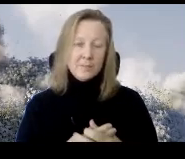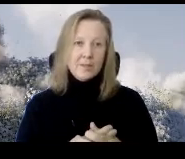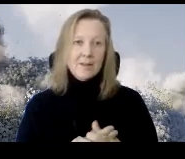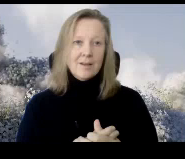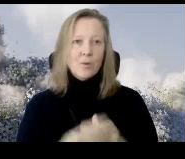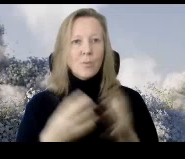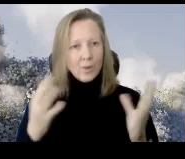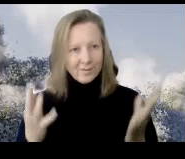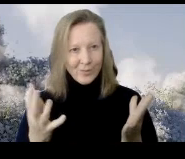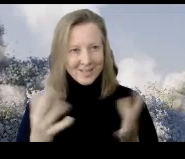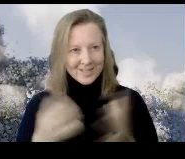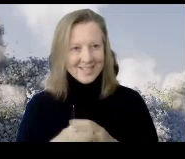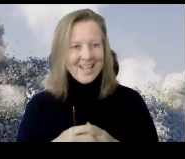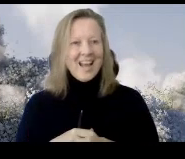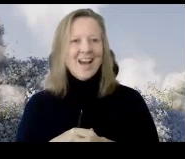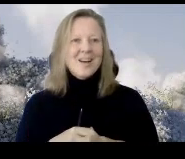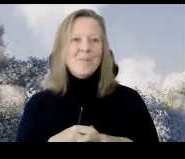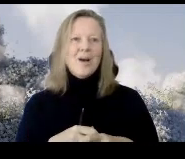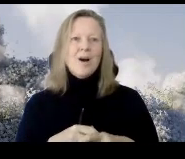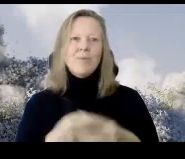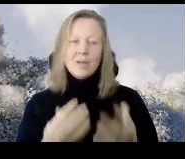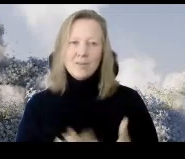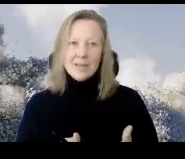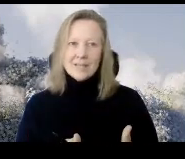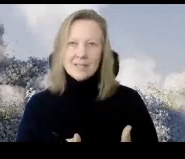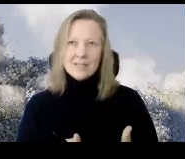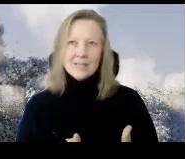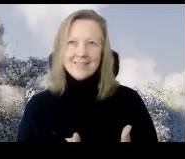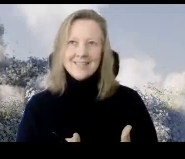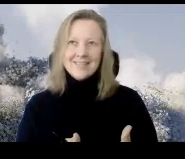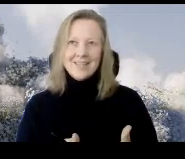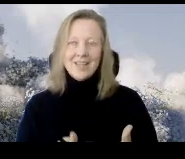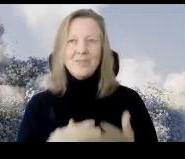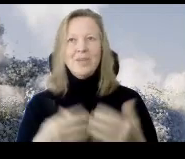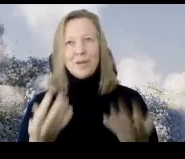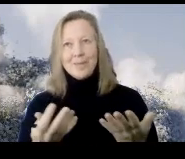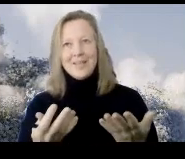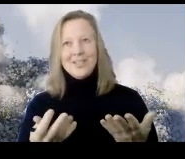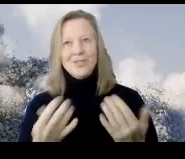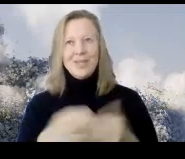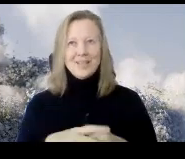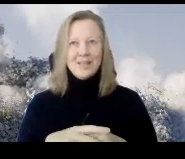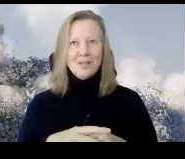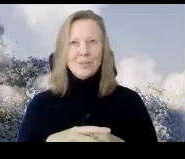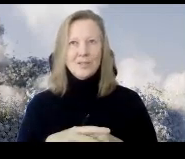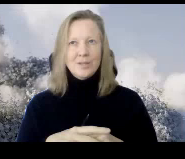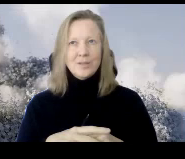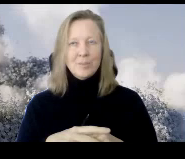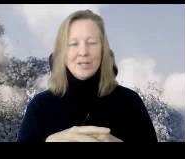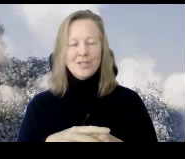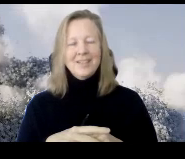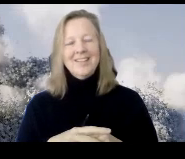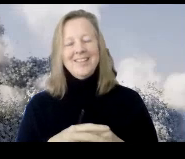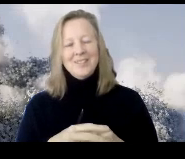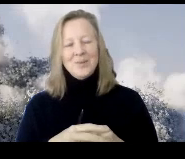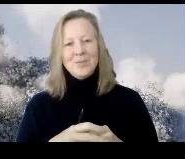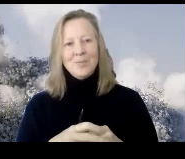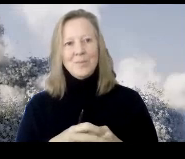empathy, or one of the ways. Offering advice. You have to give recommendations. You can't tell us what to do as a